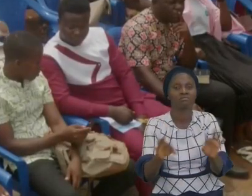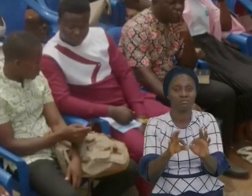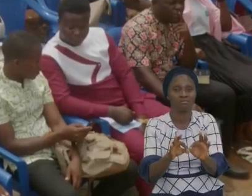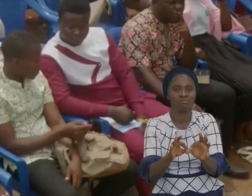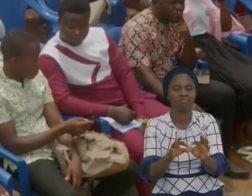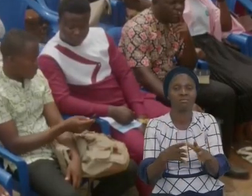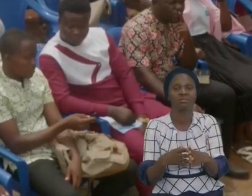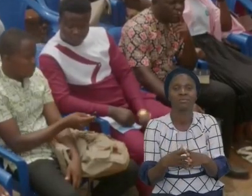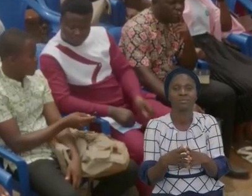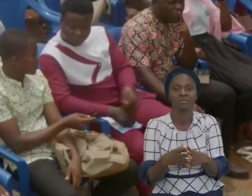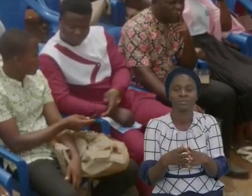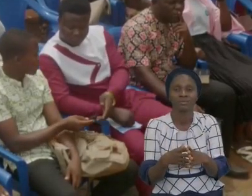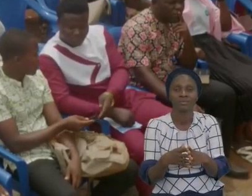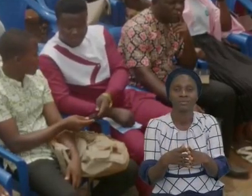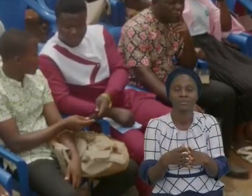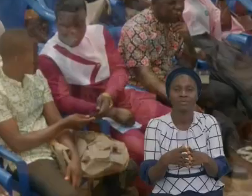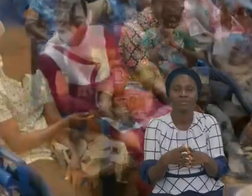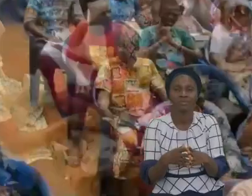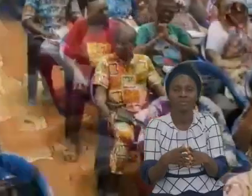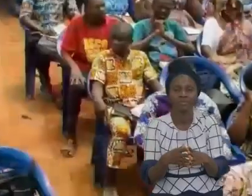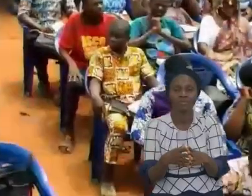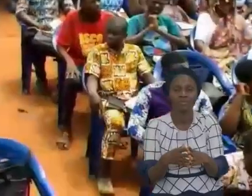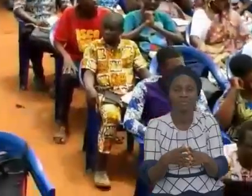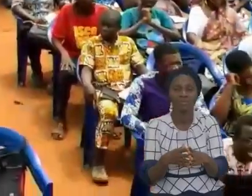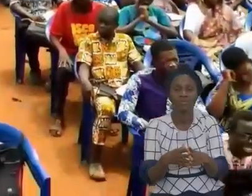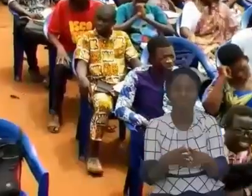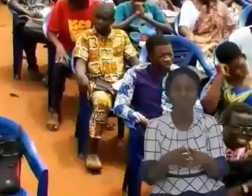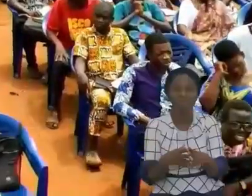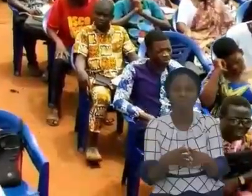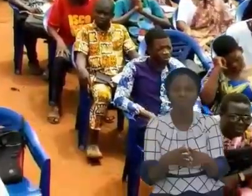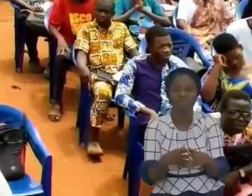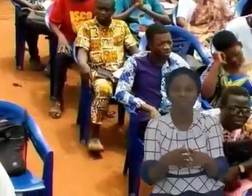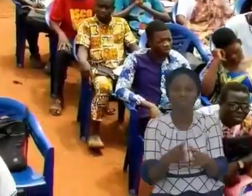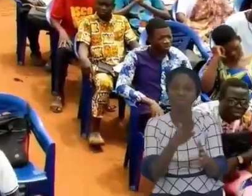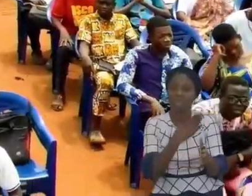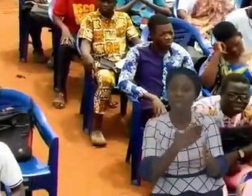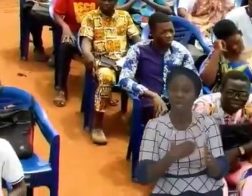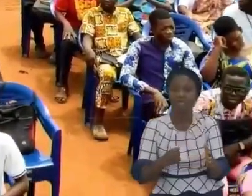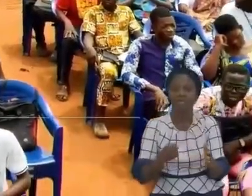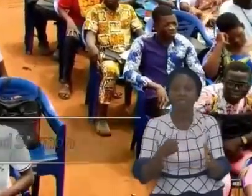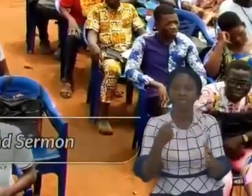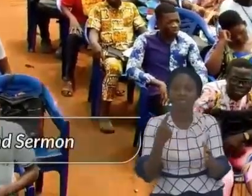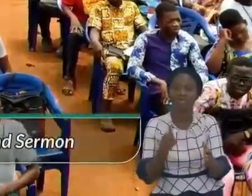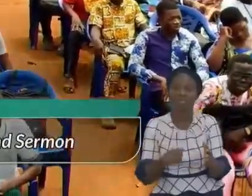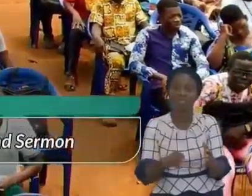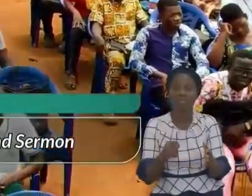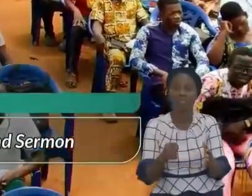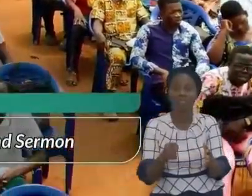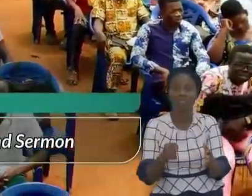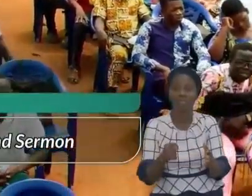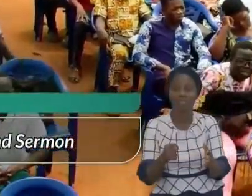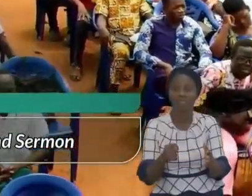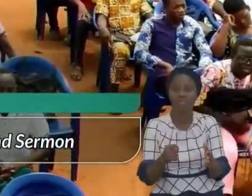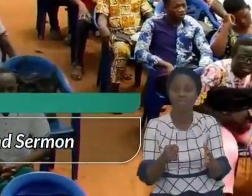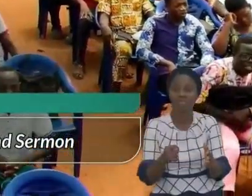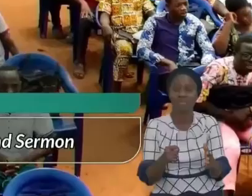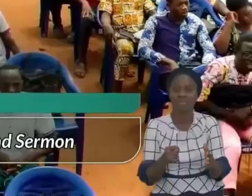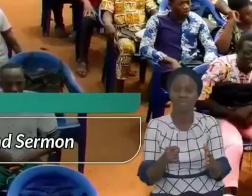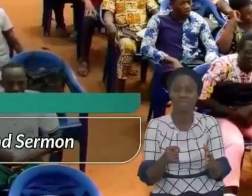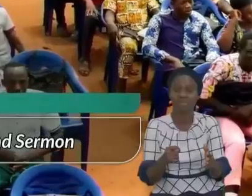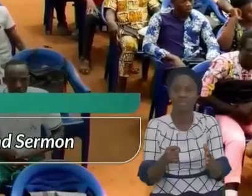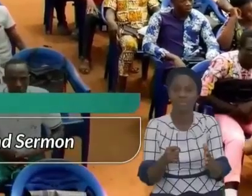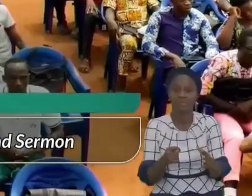And you love lawfully in the sunshine of his